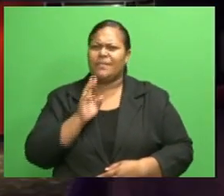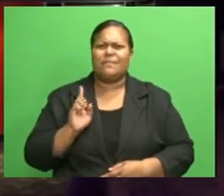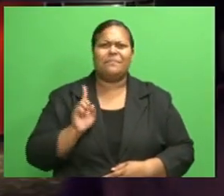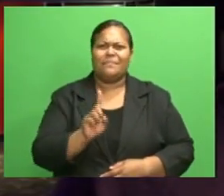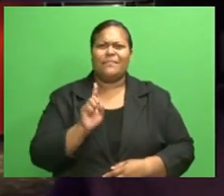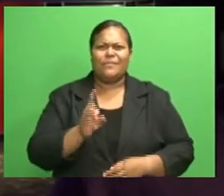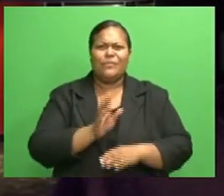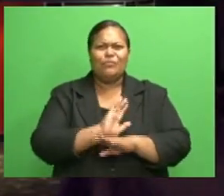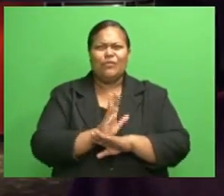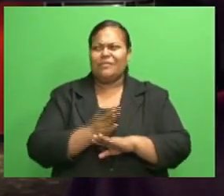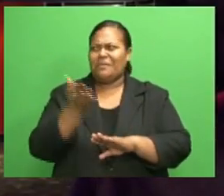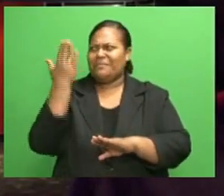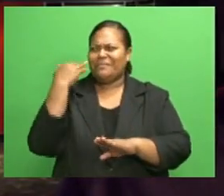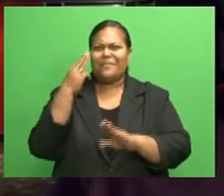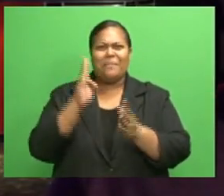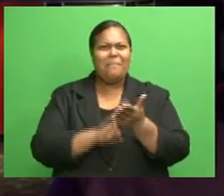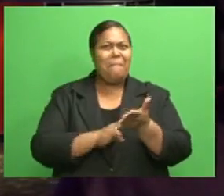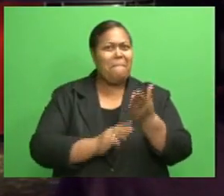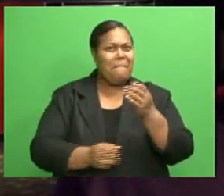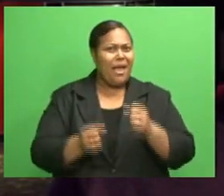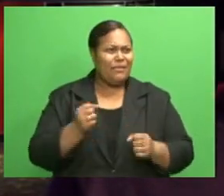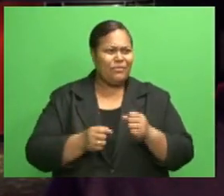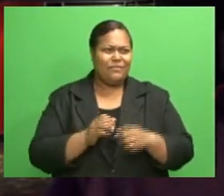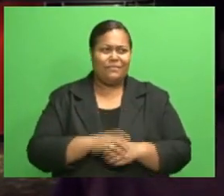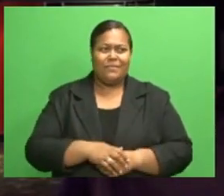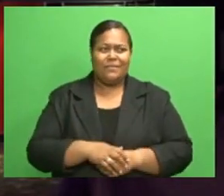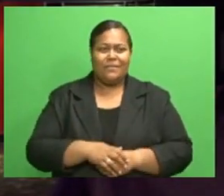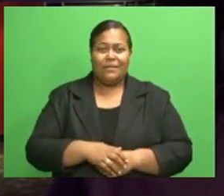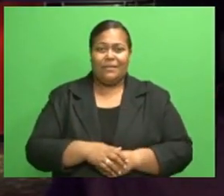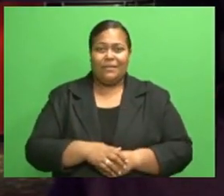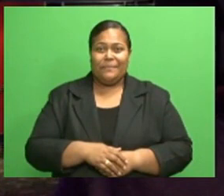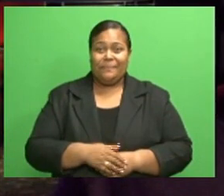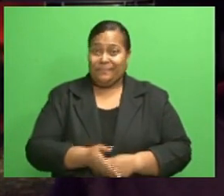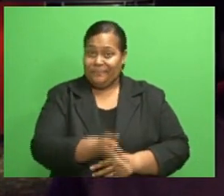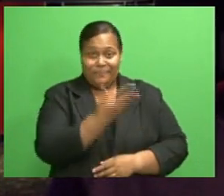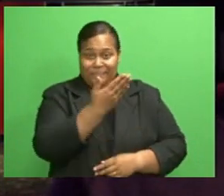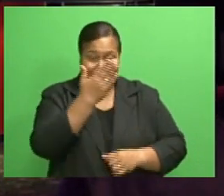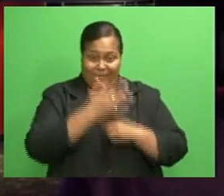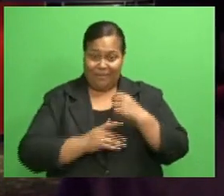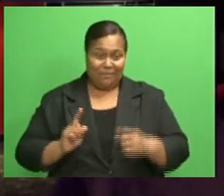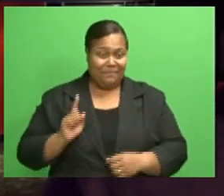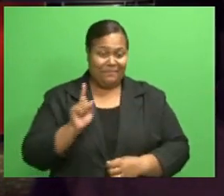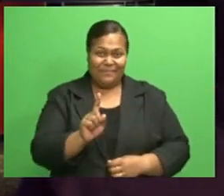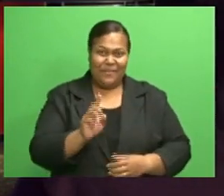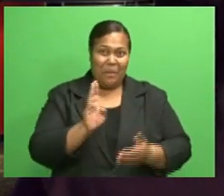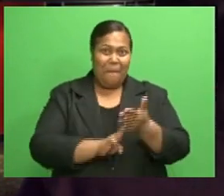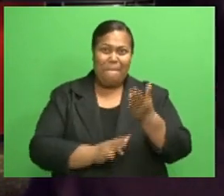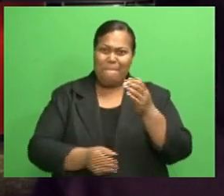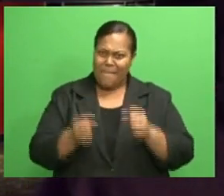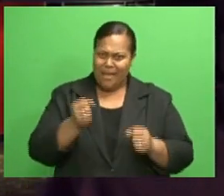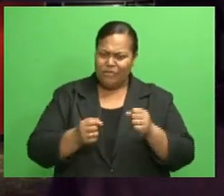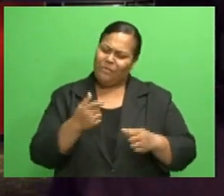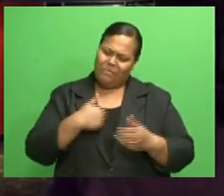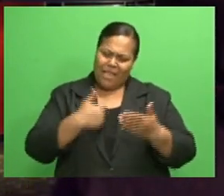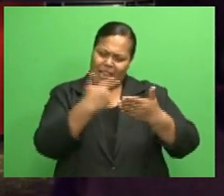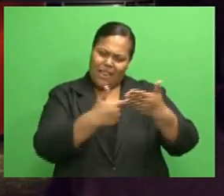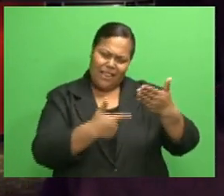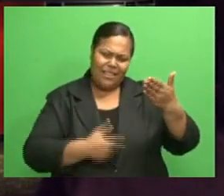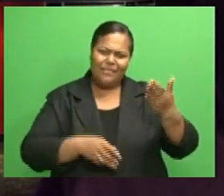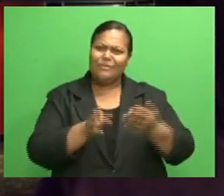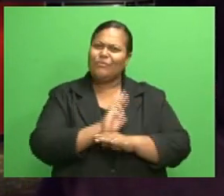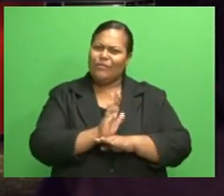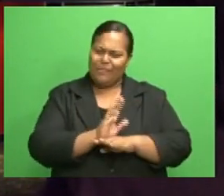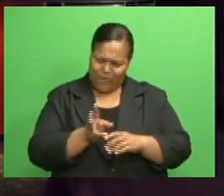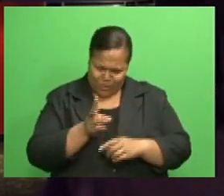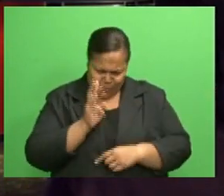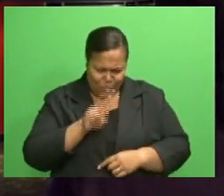March. I haven't been to this lobby since March, and I had mentally made up a list of movies that I was going to watch this year because there were a good